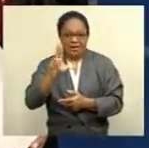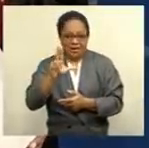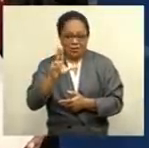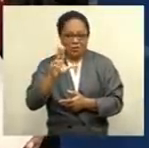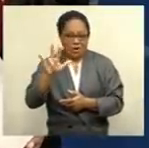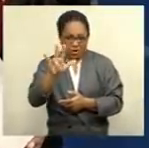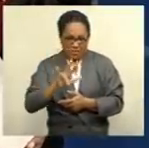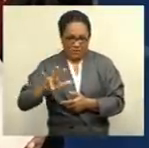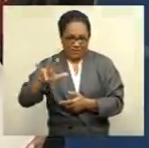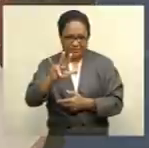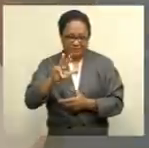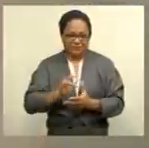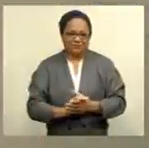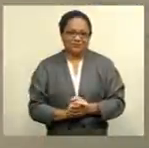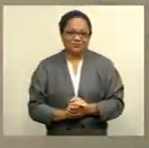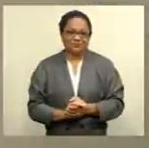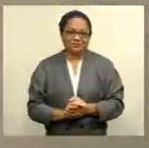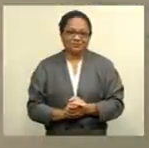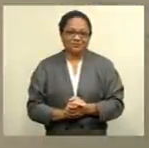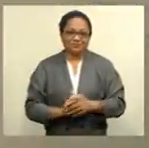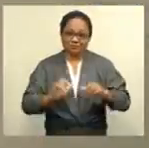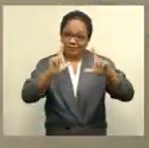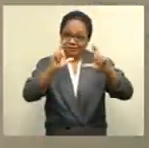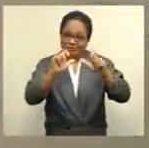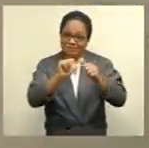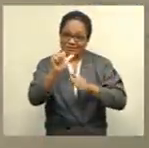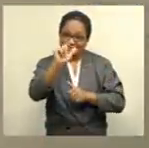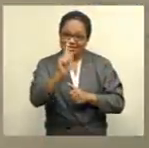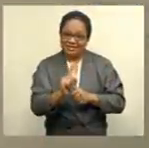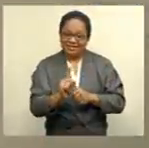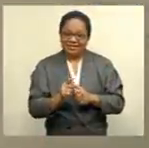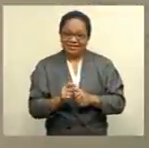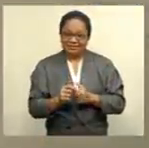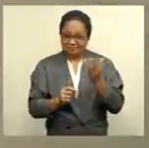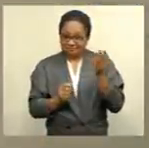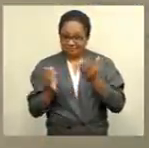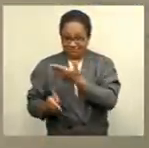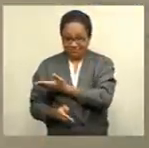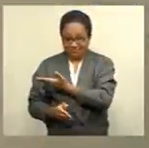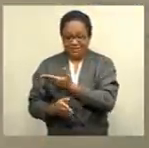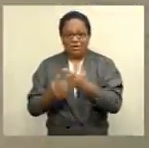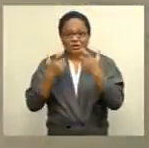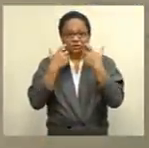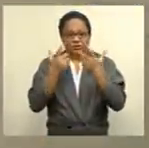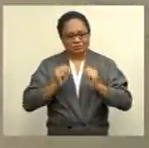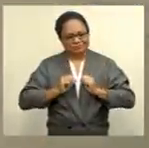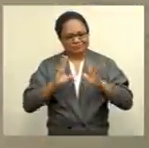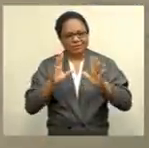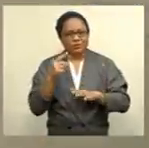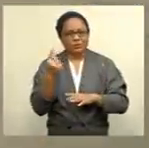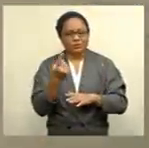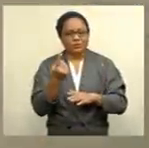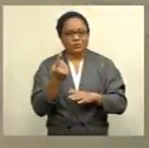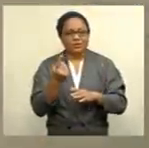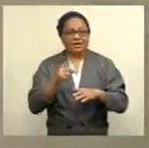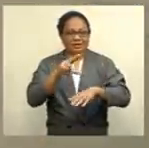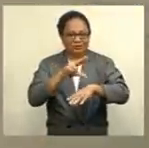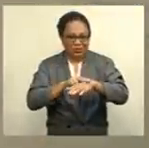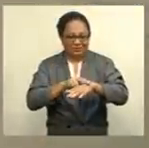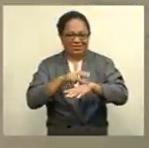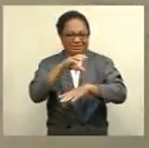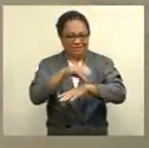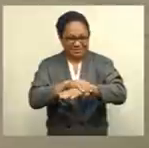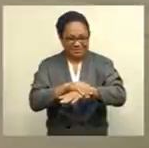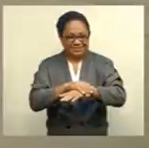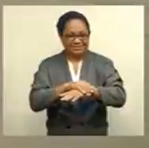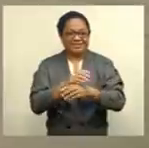group. Our shot of the day. This picture shows the sacrifice and hard work of our frontline workers. They